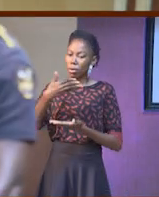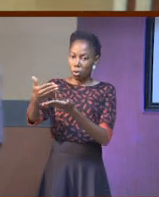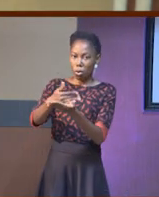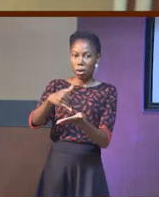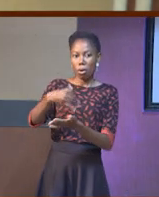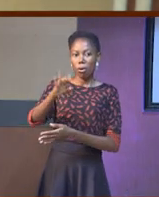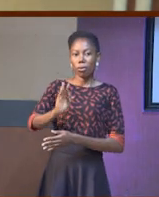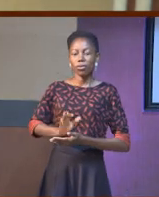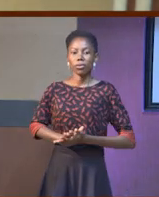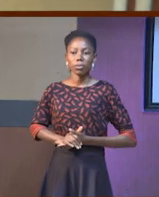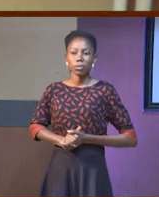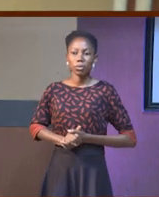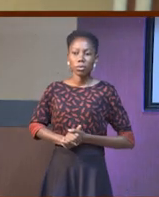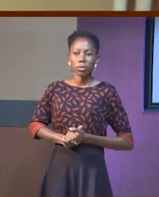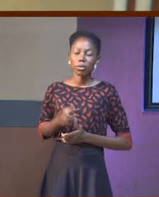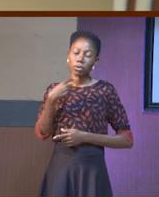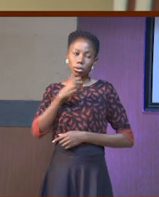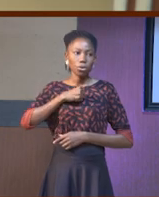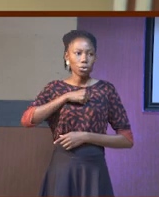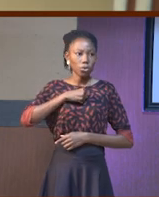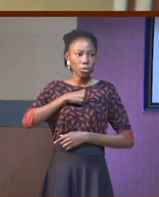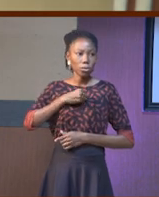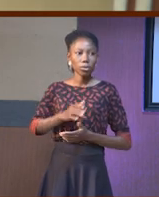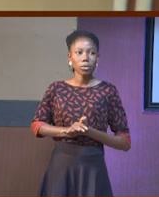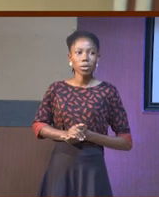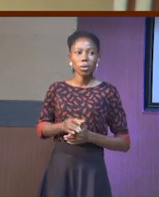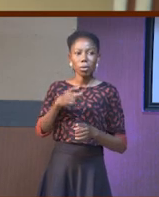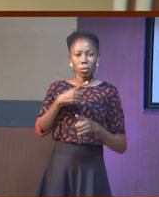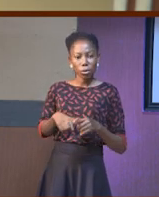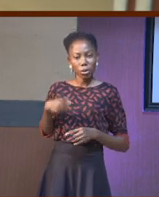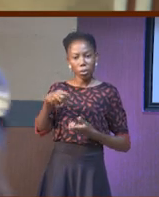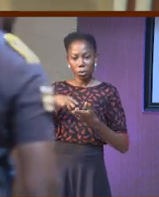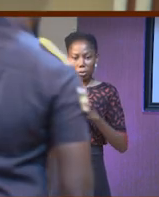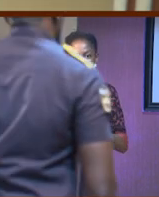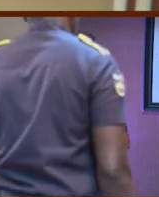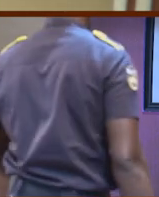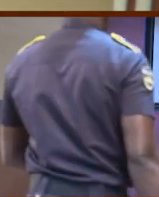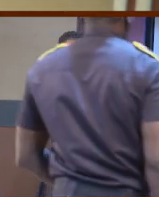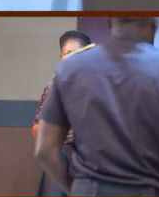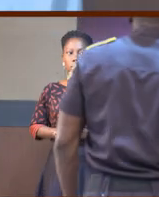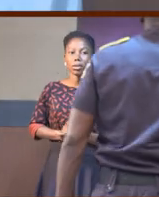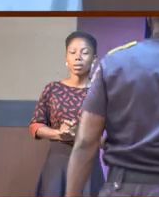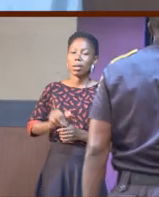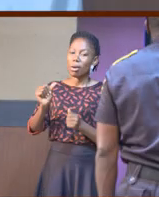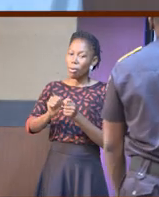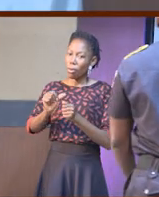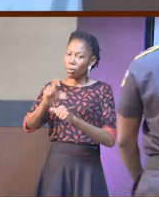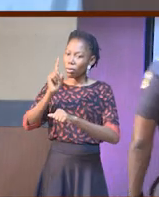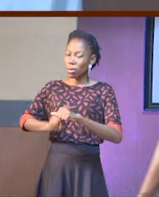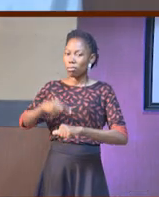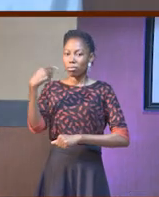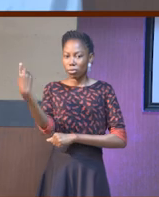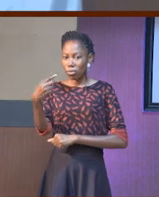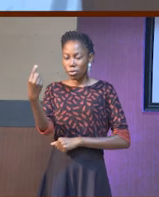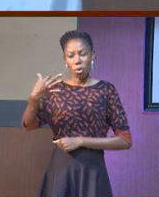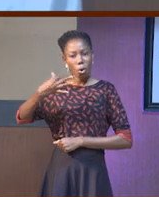off. I'm so sorry, ma'am. No problem. But the issue is, always switch off your phone